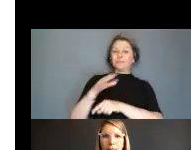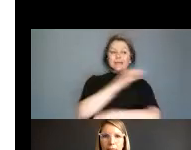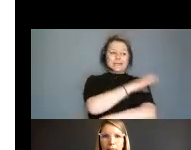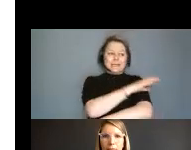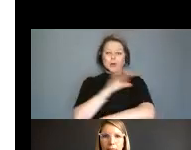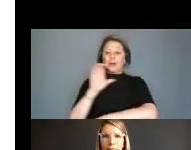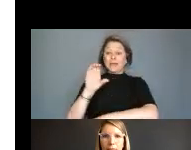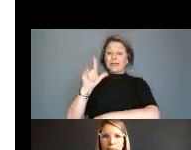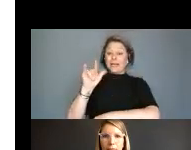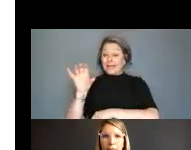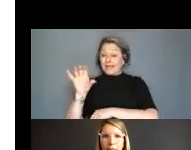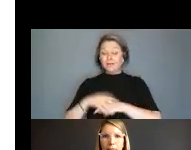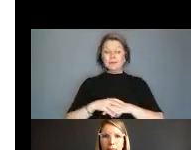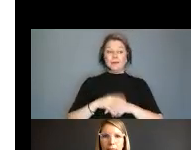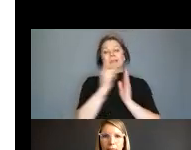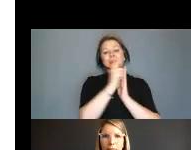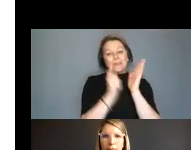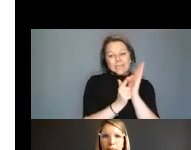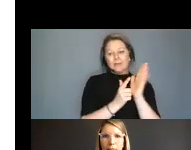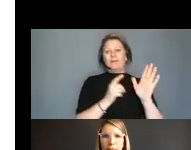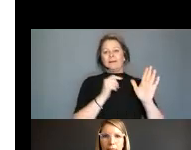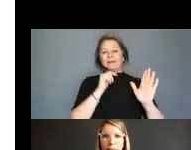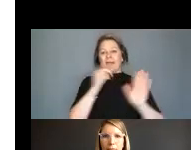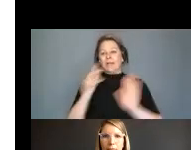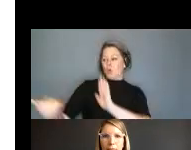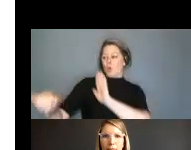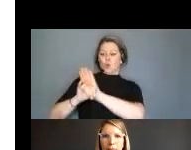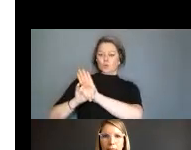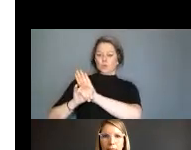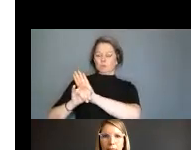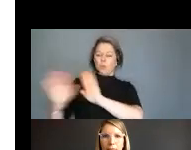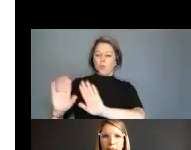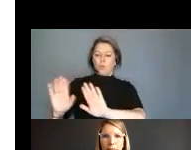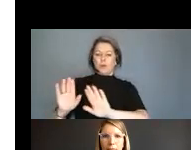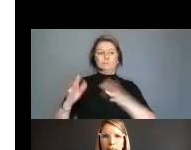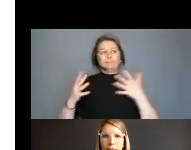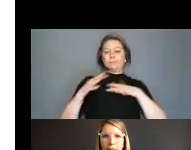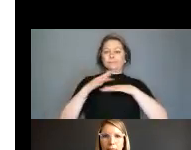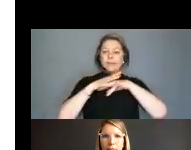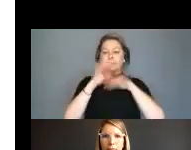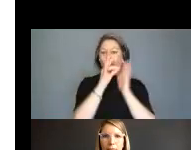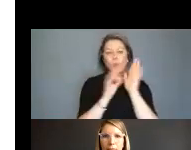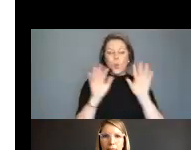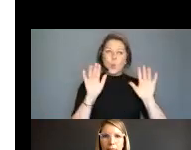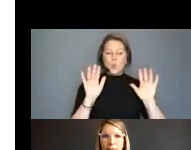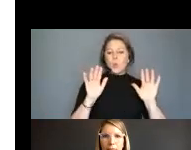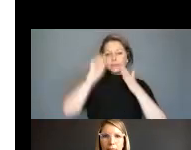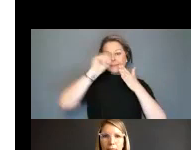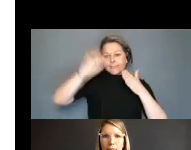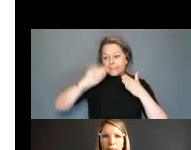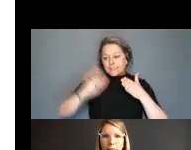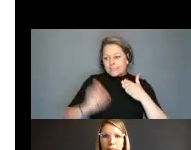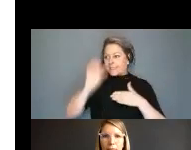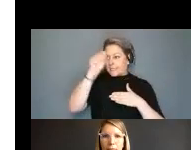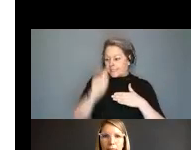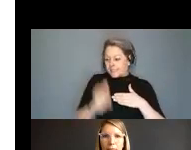not necessarily a diagnosis. So there's no real magic formula where there's kind of a checklist of symptoms that we can